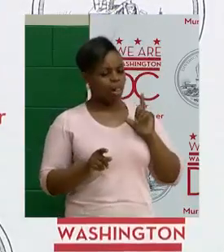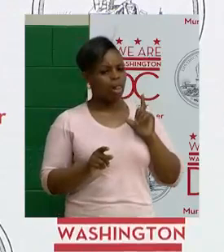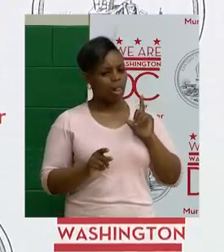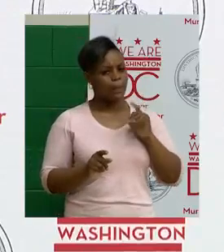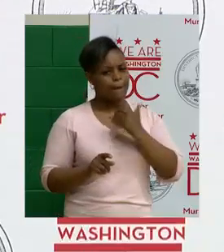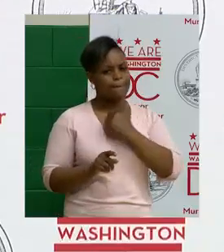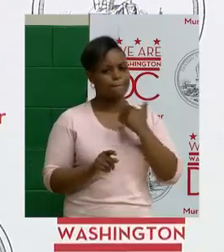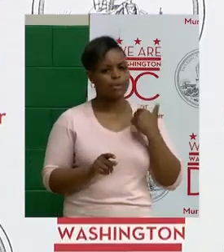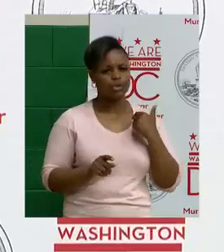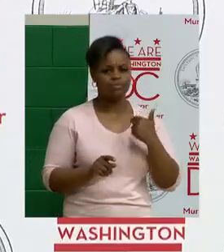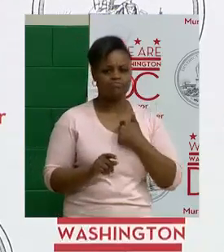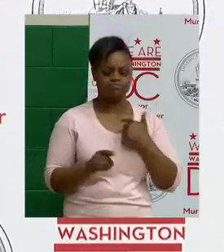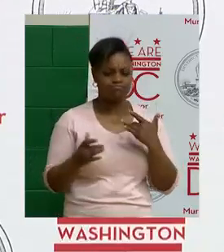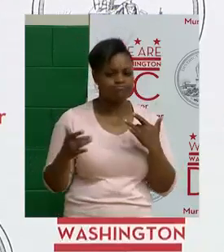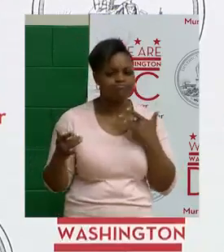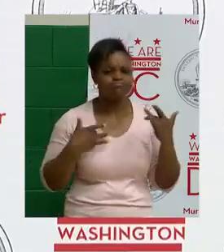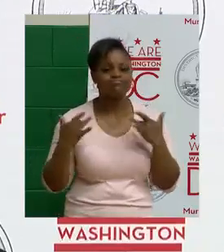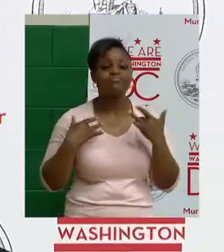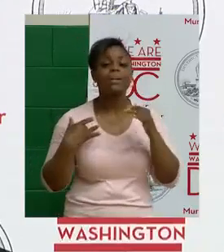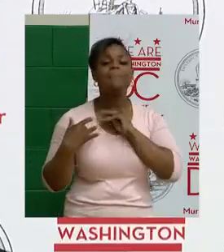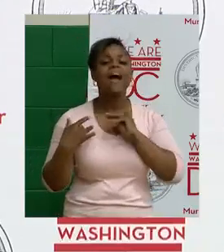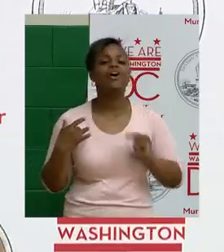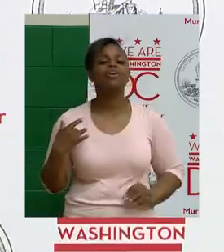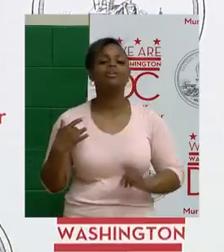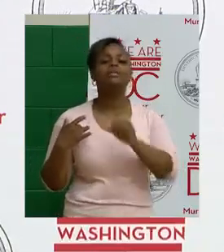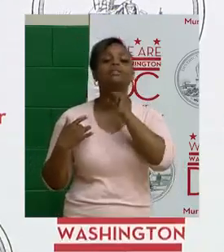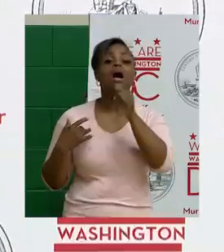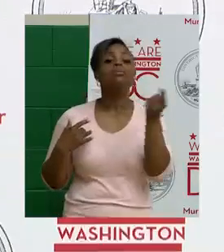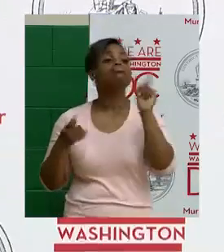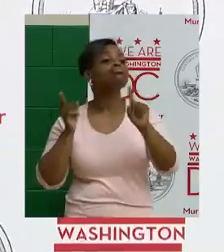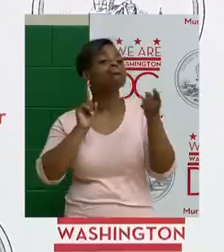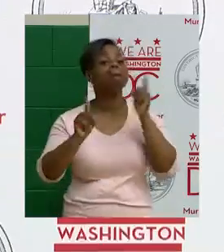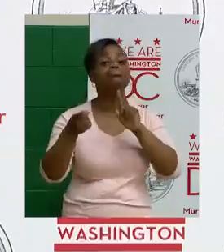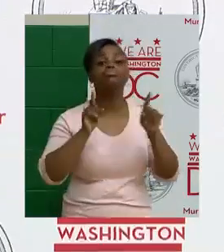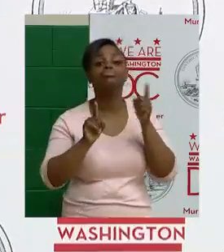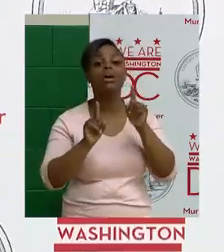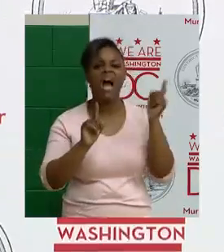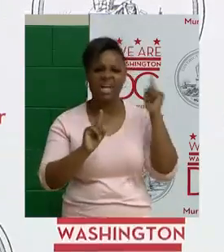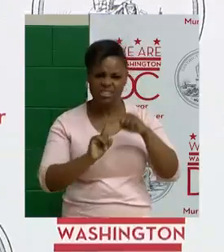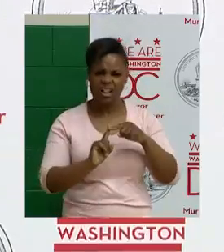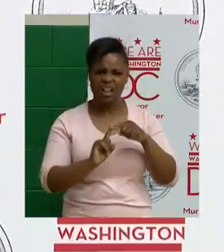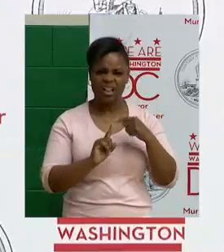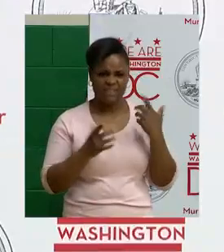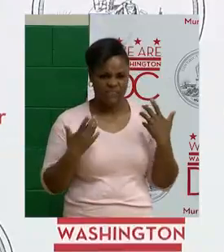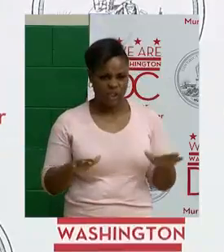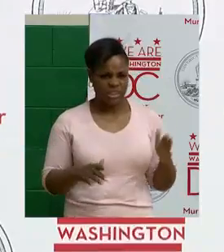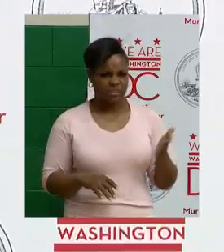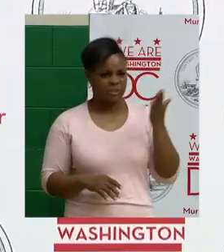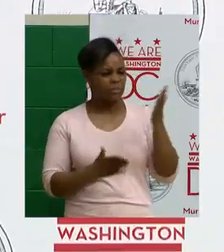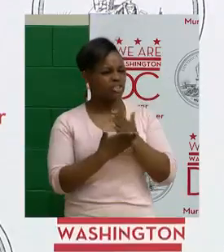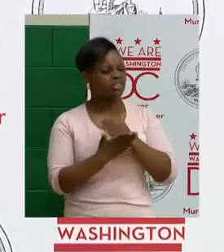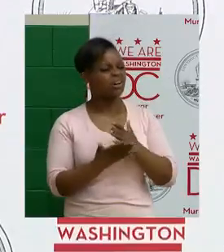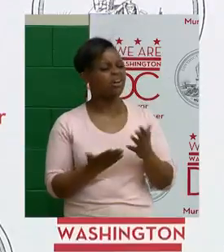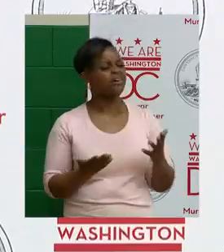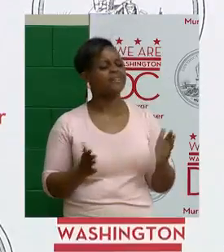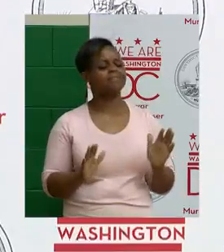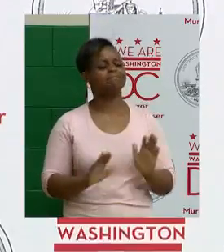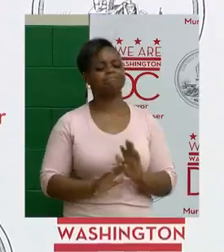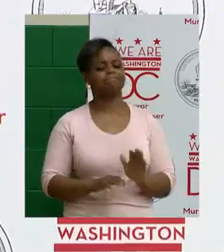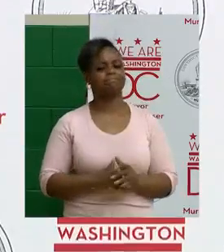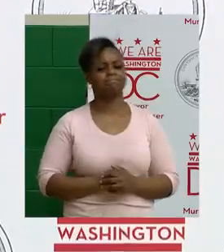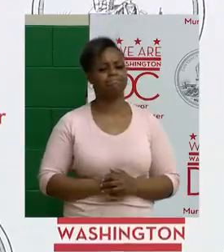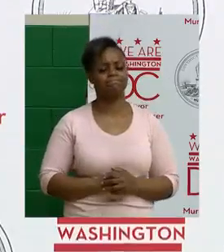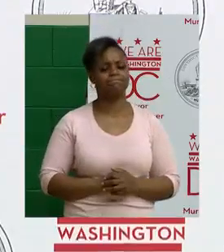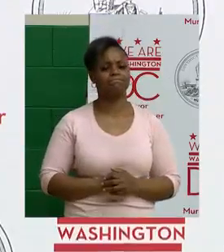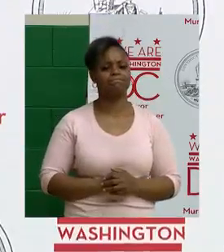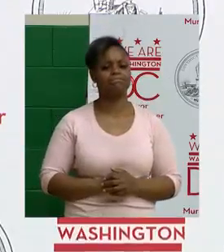the mayor didn't go out to present the budget until after the mayor submitted the budget to the council. And at that